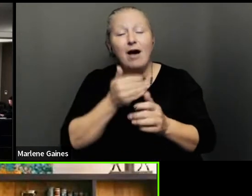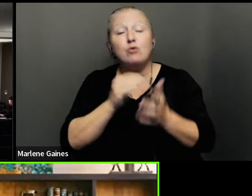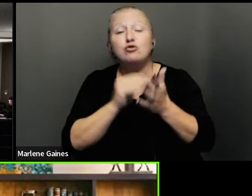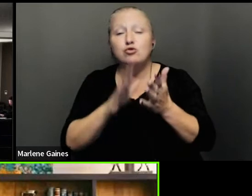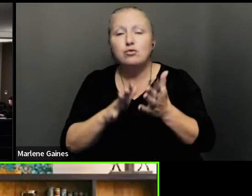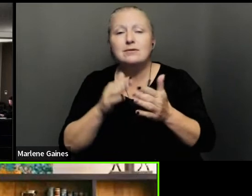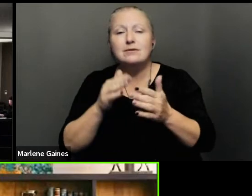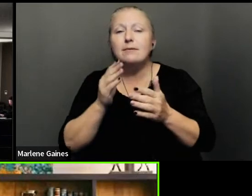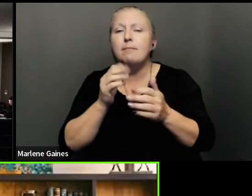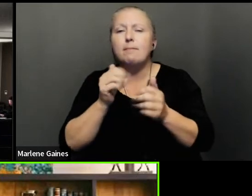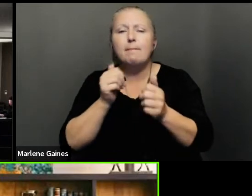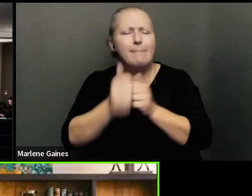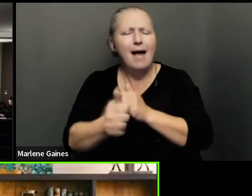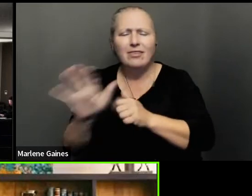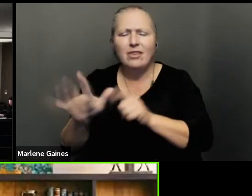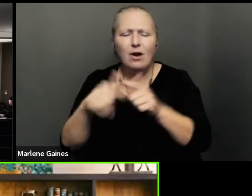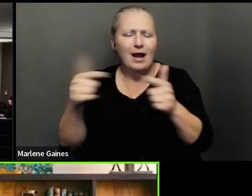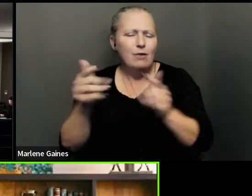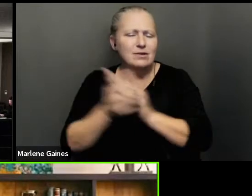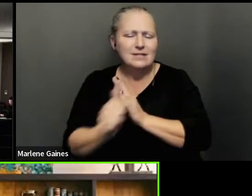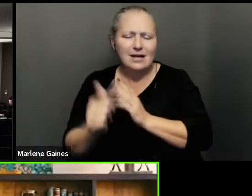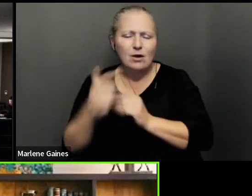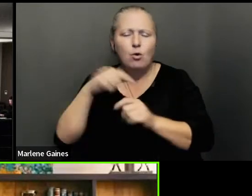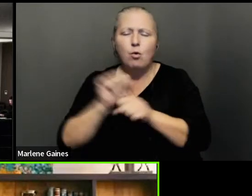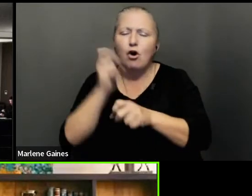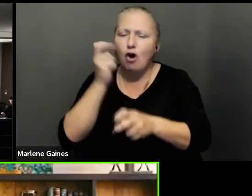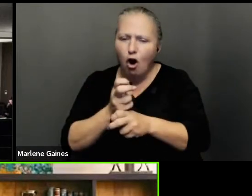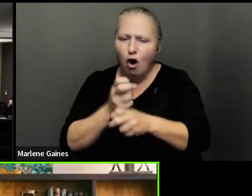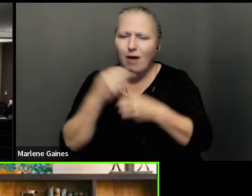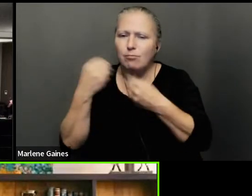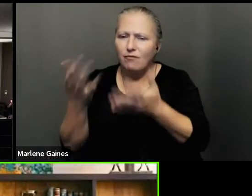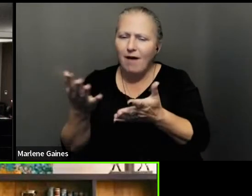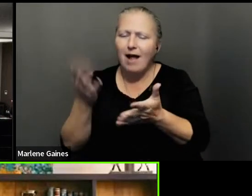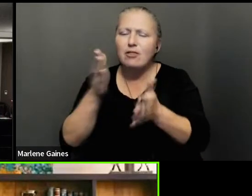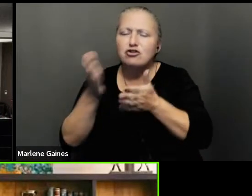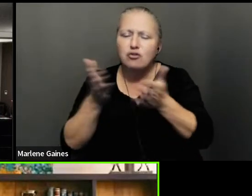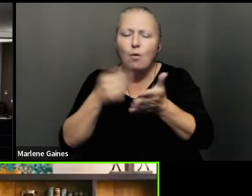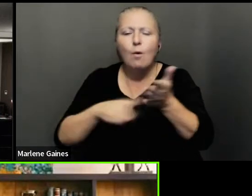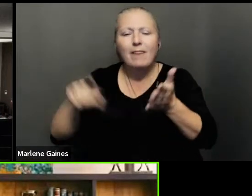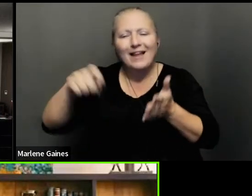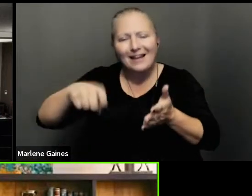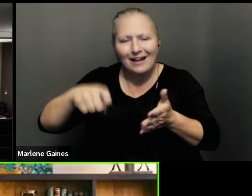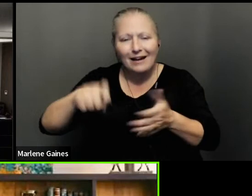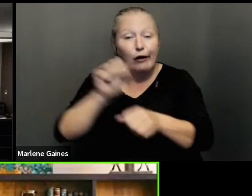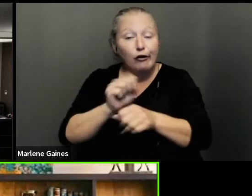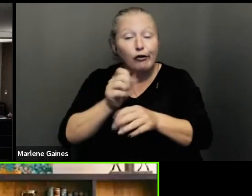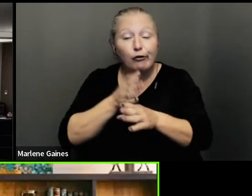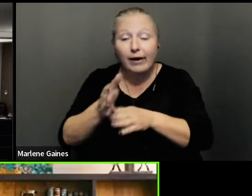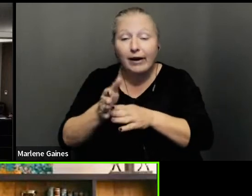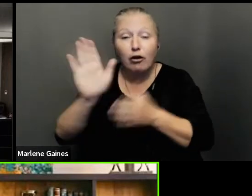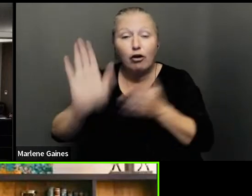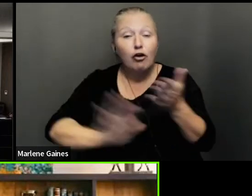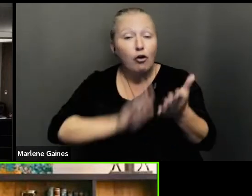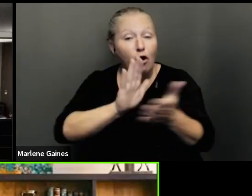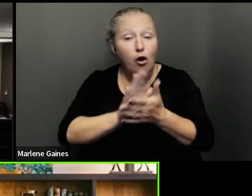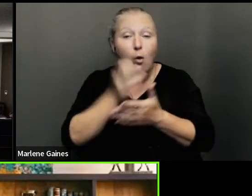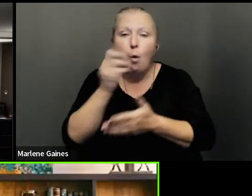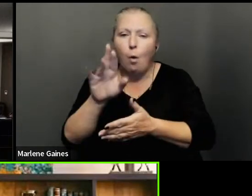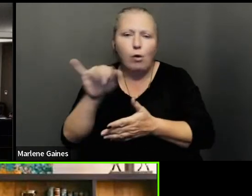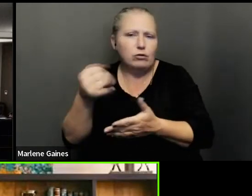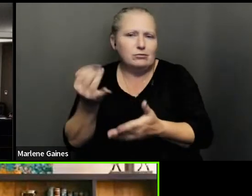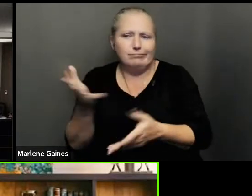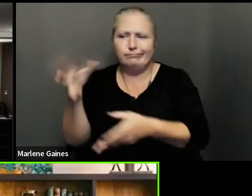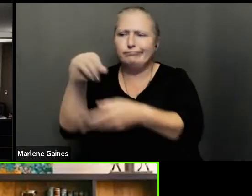worked very hard to get them to the services that they need to meet their goals, whether it be career, college, or just engagement